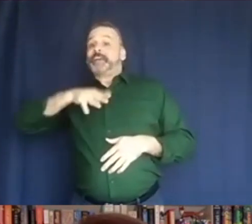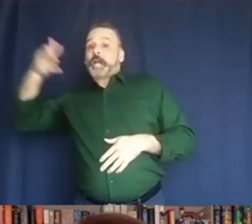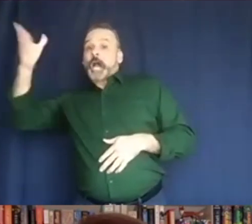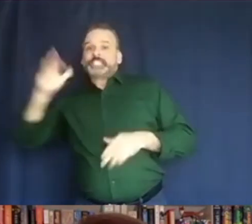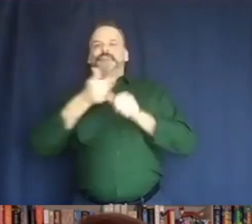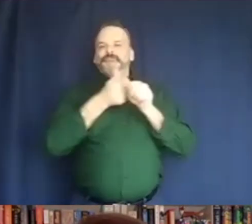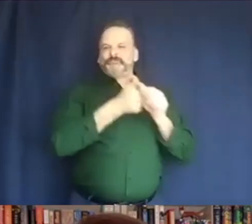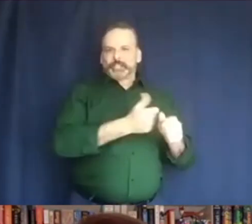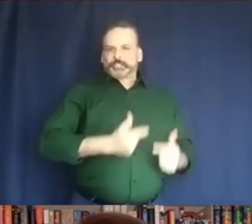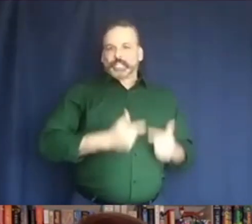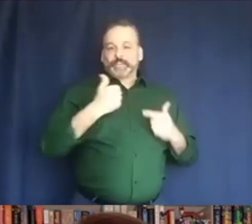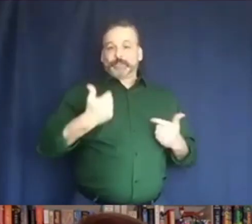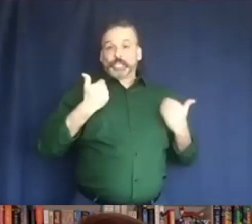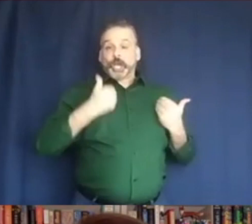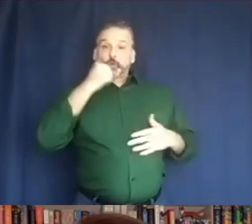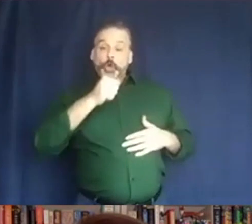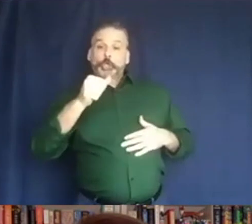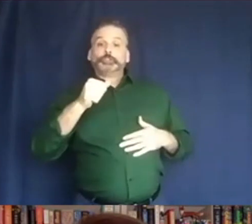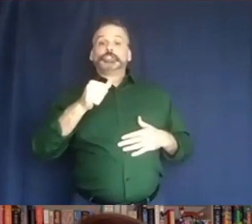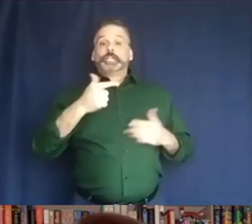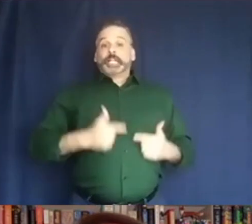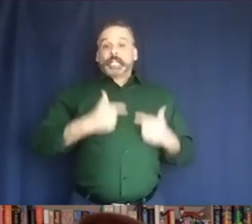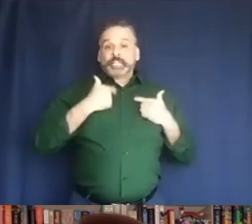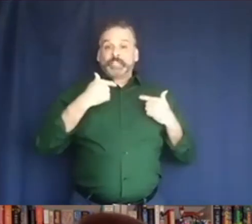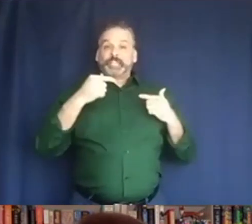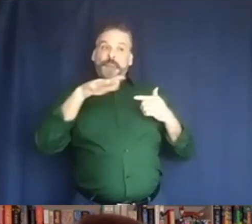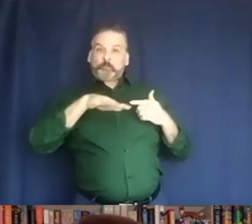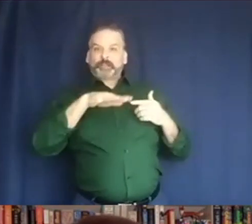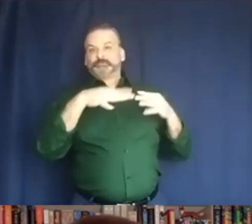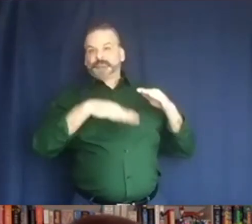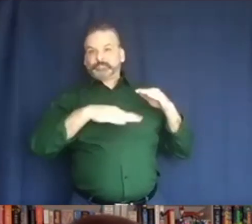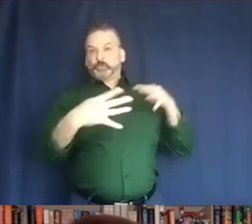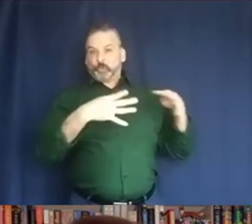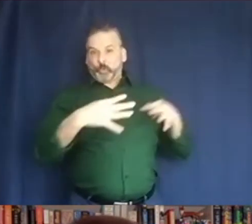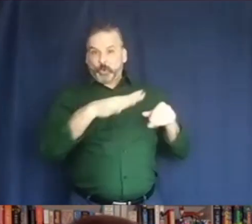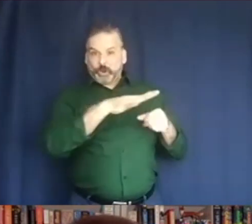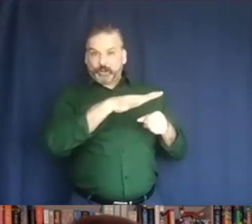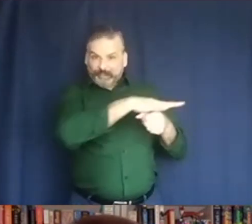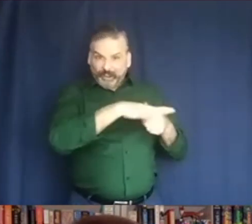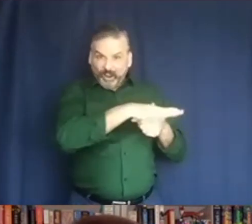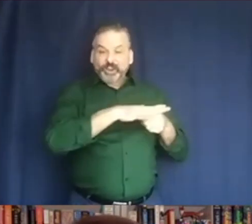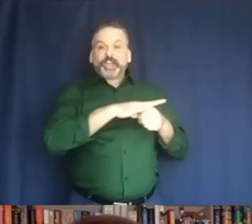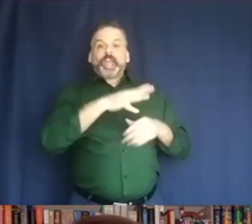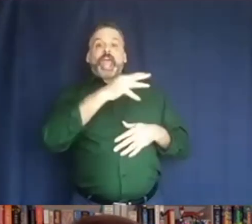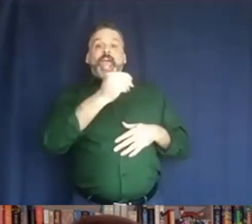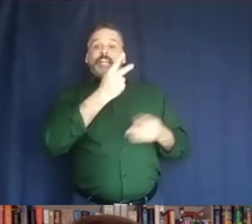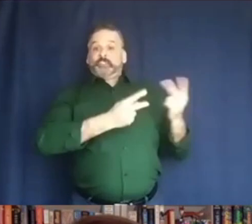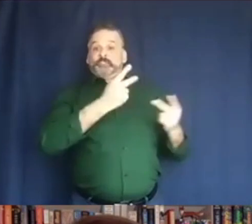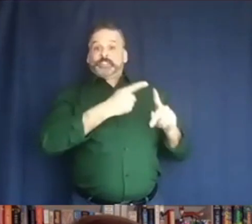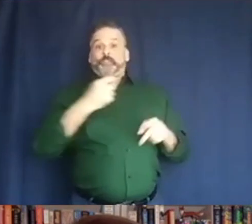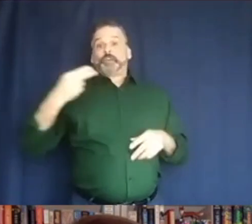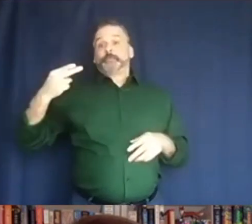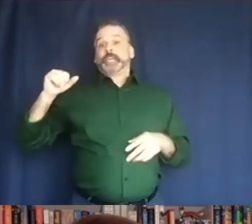girl from living in a relatively war-torn area, and the visits that she constantly gets from the Hindu